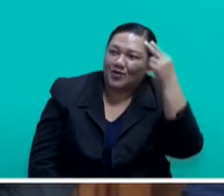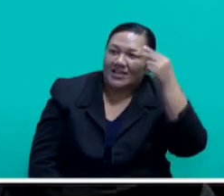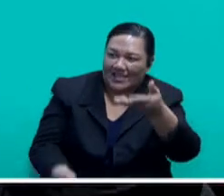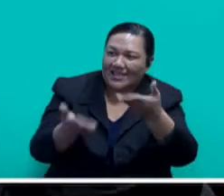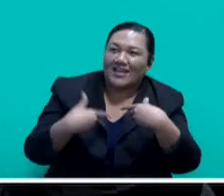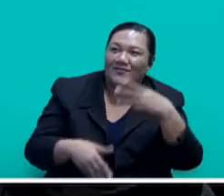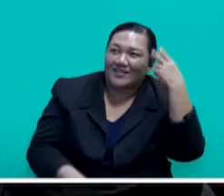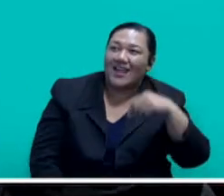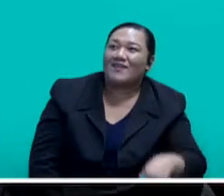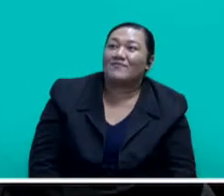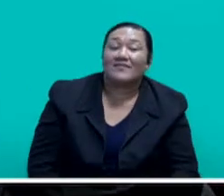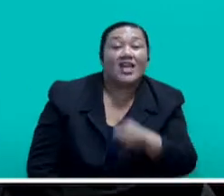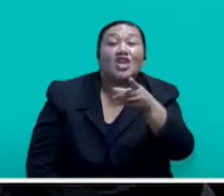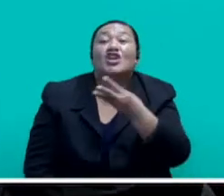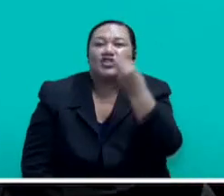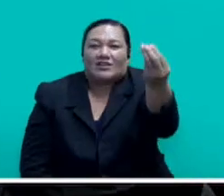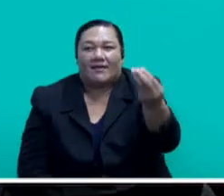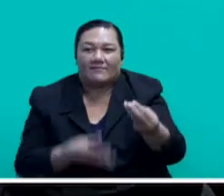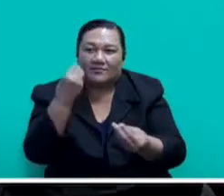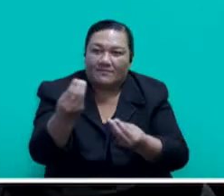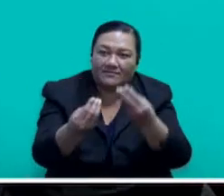shut. You keep shut, I said.